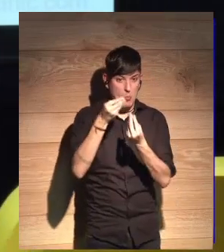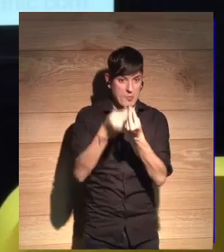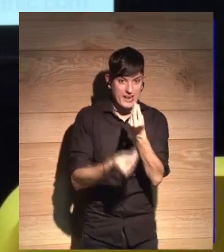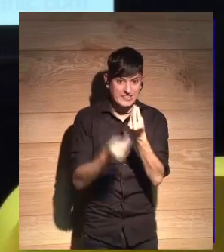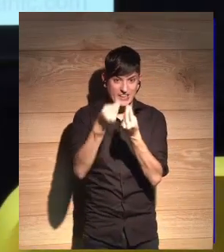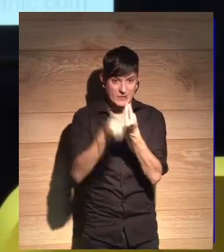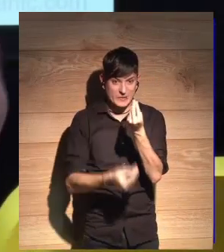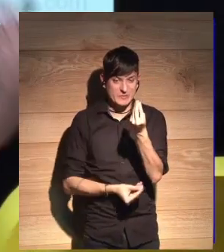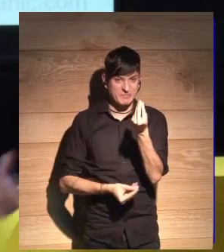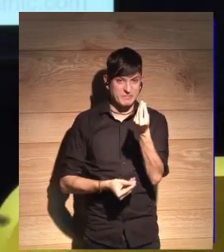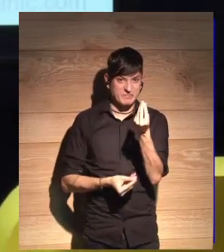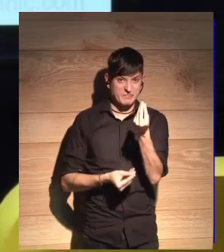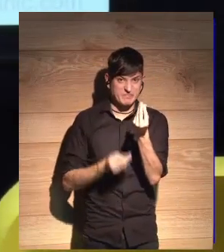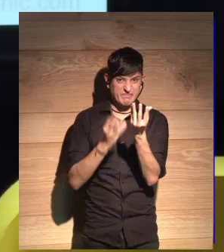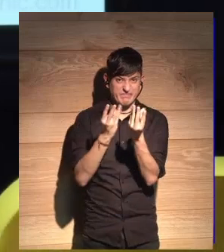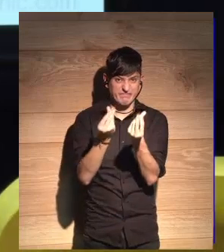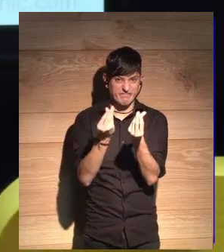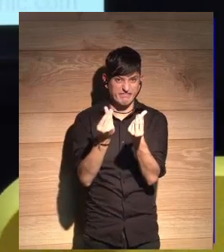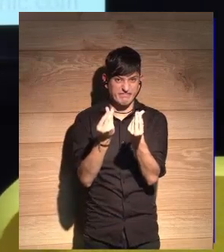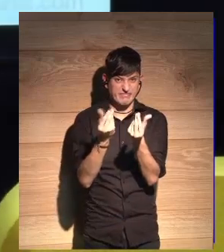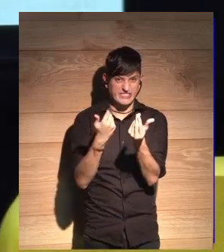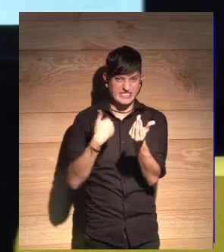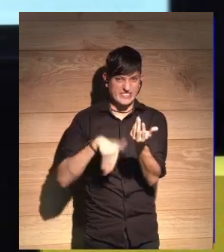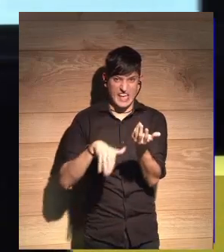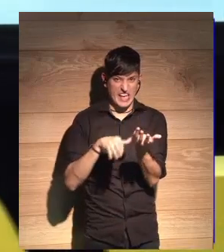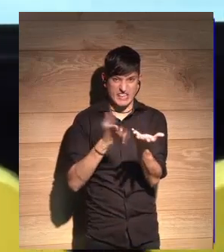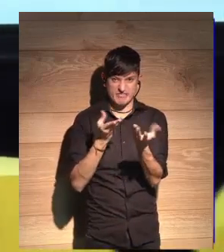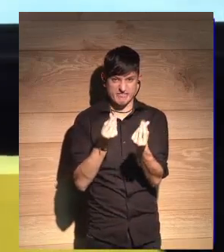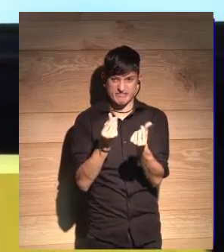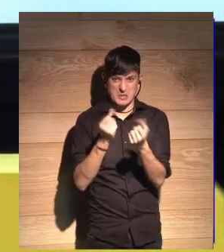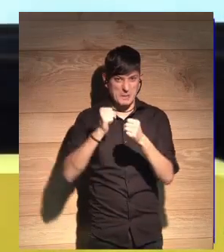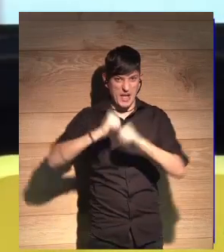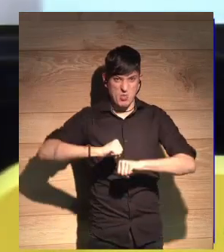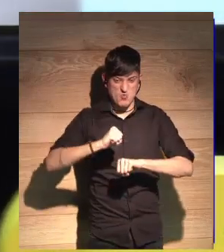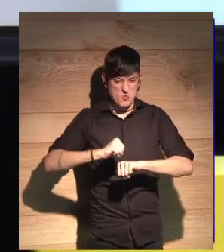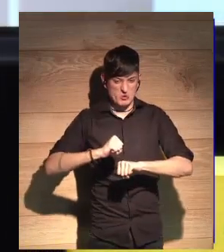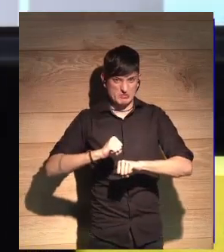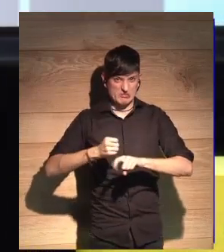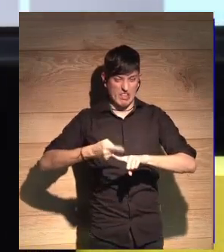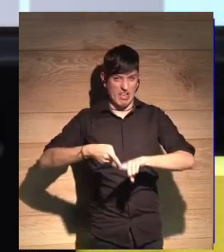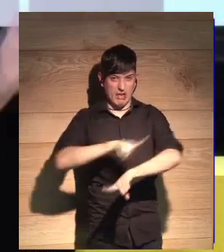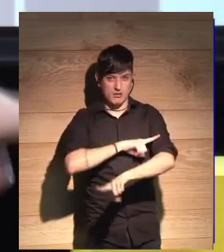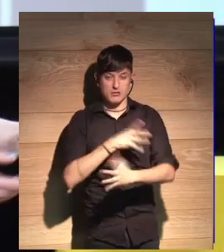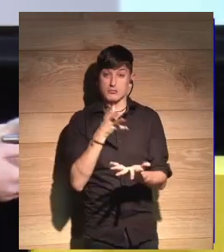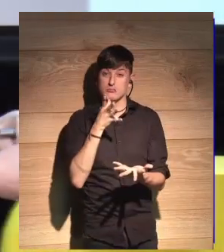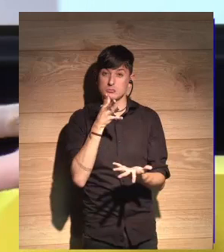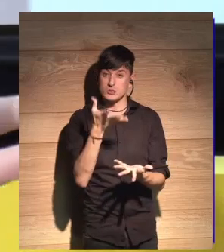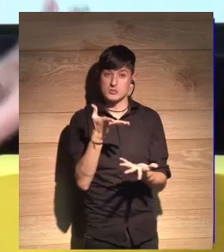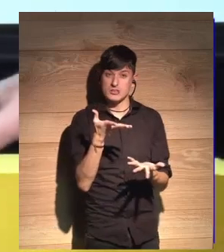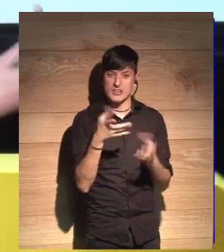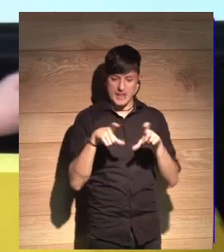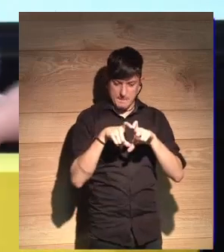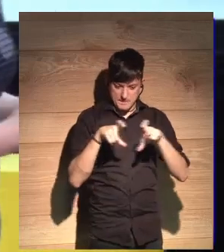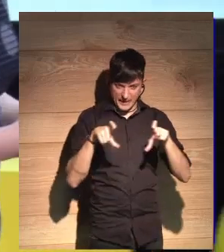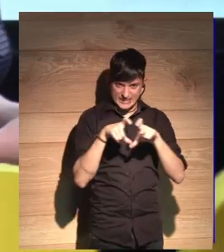pill, and the banana changes color when it's gone bad. Why do you need a $2 million startup with machine vision